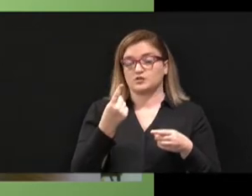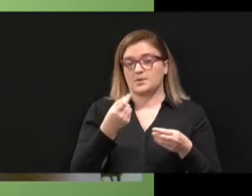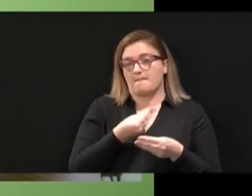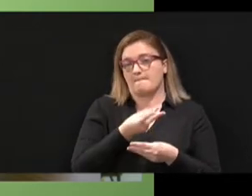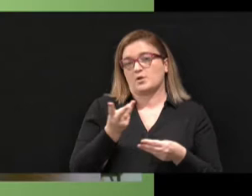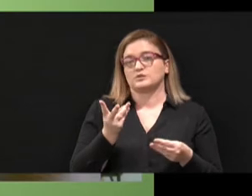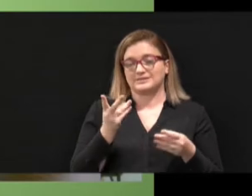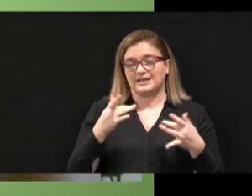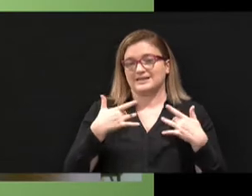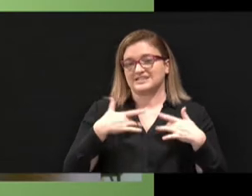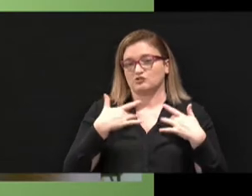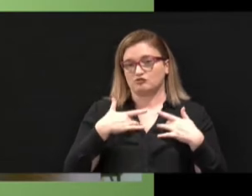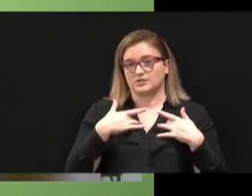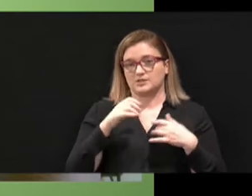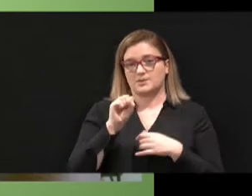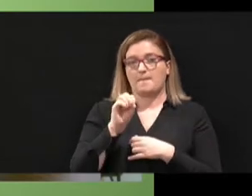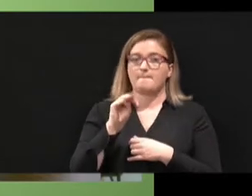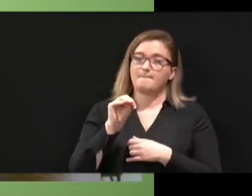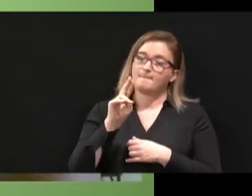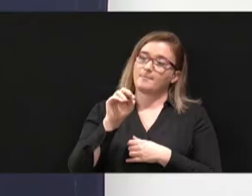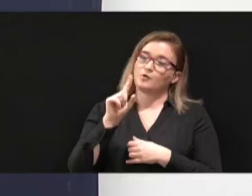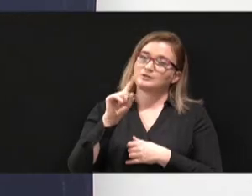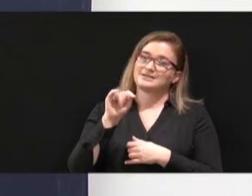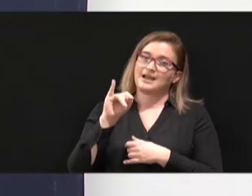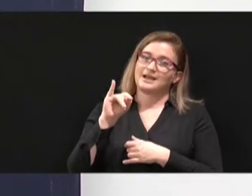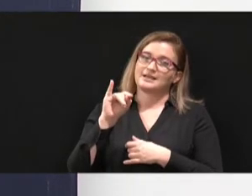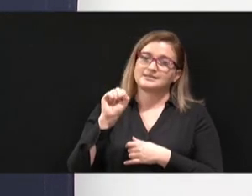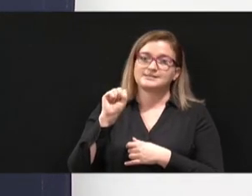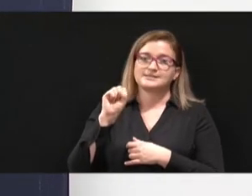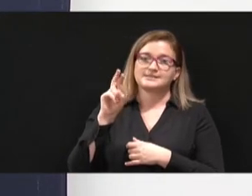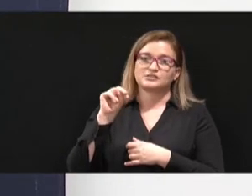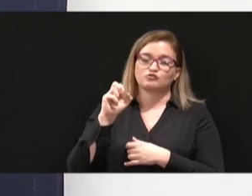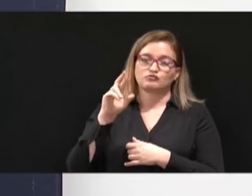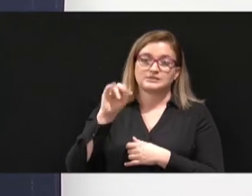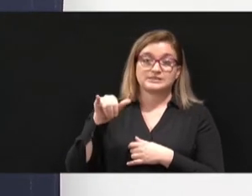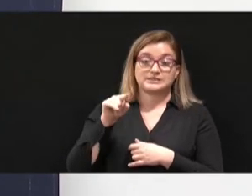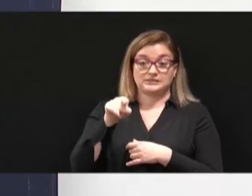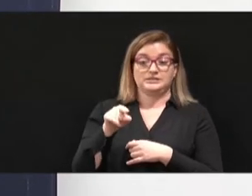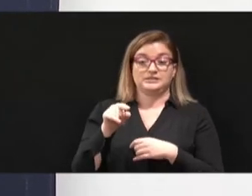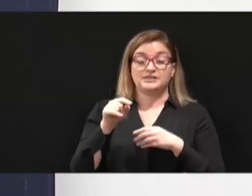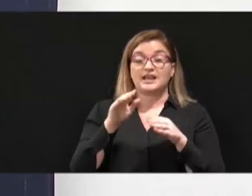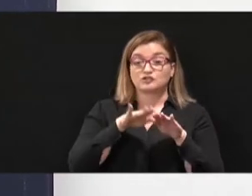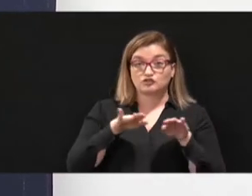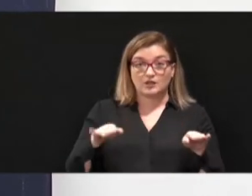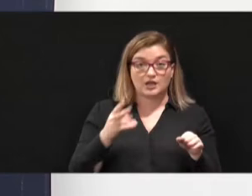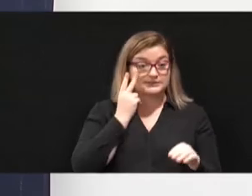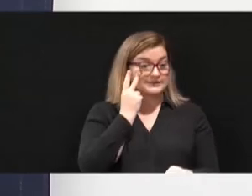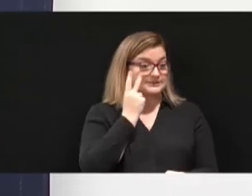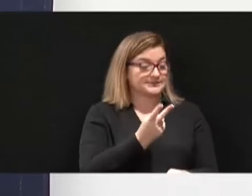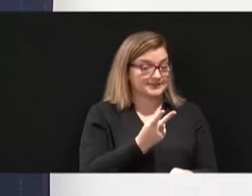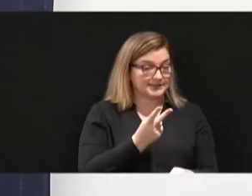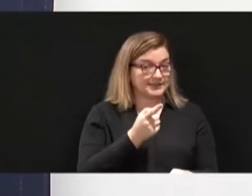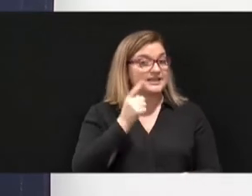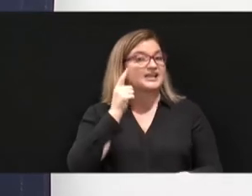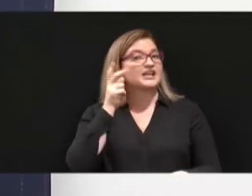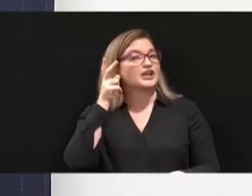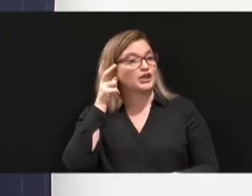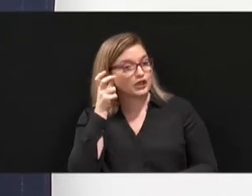simply means the child is seeing, hearing, and feeling